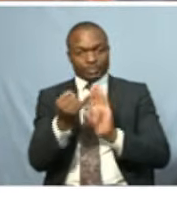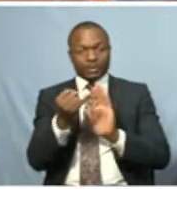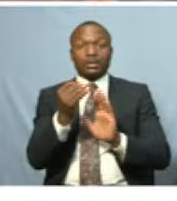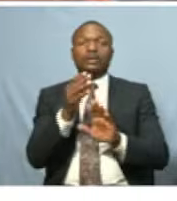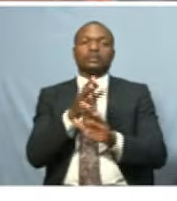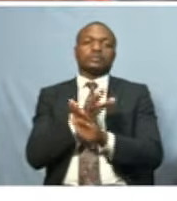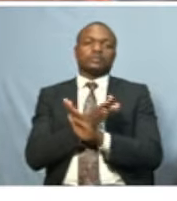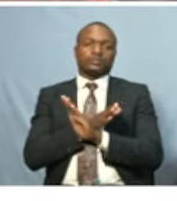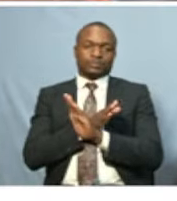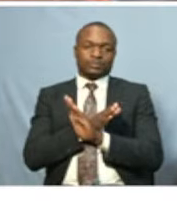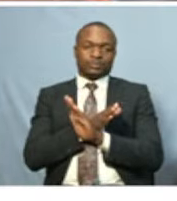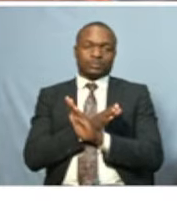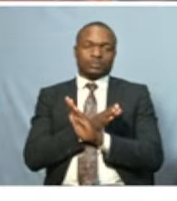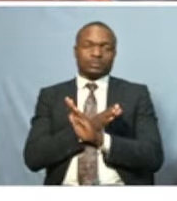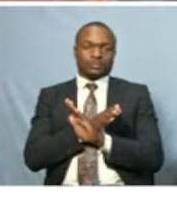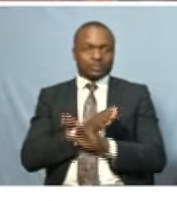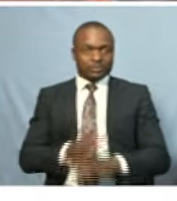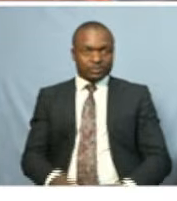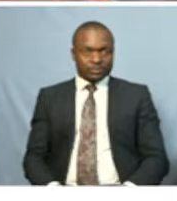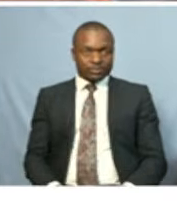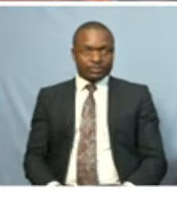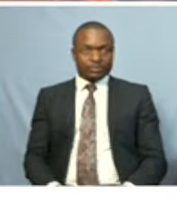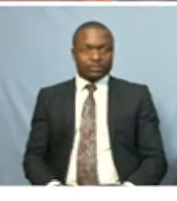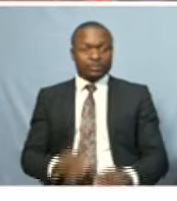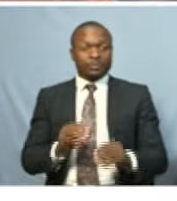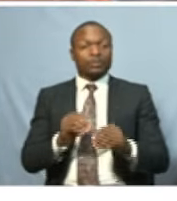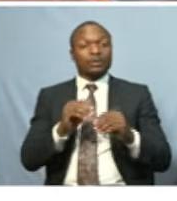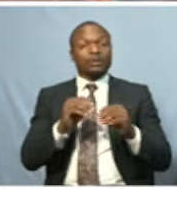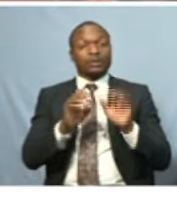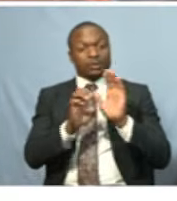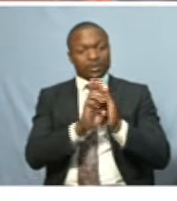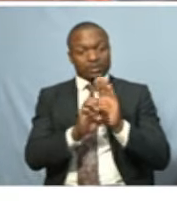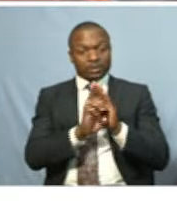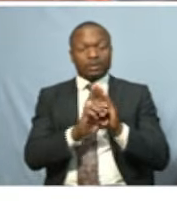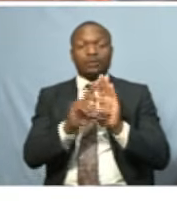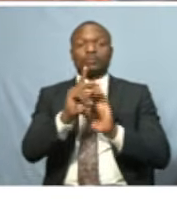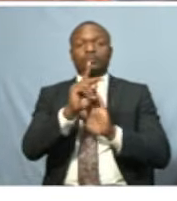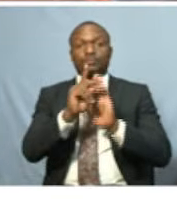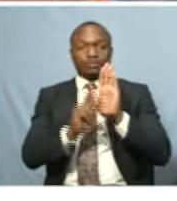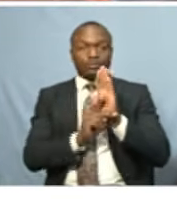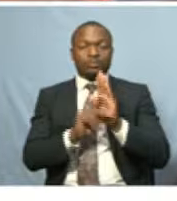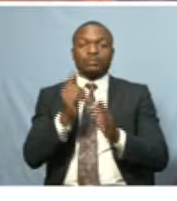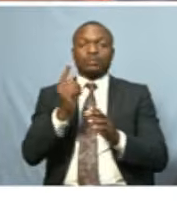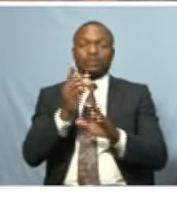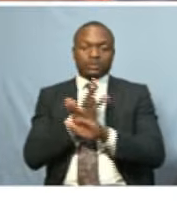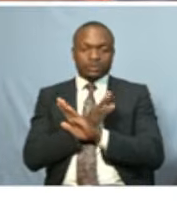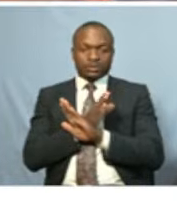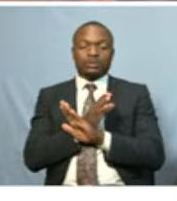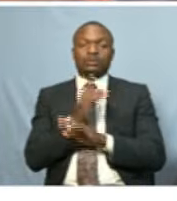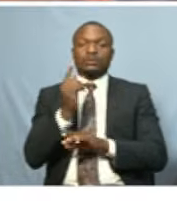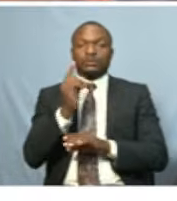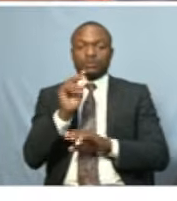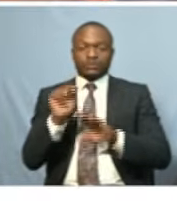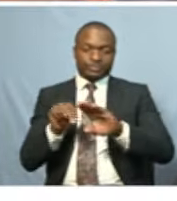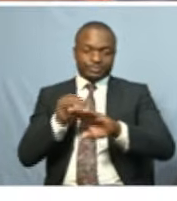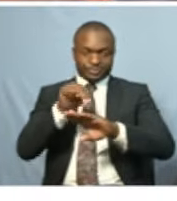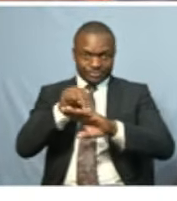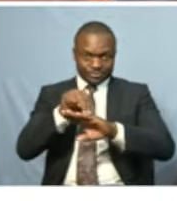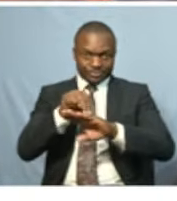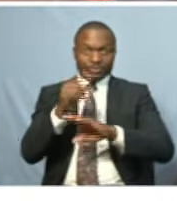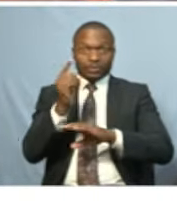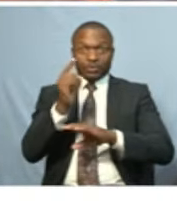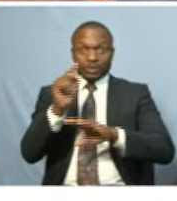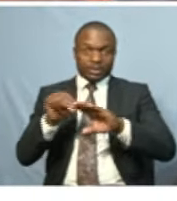Zambia. They reaffirm a living example of the principle of one Zambia, one nation. And